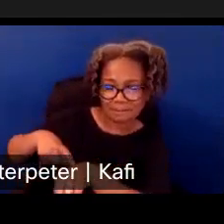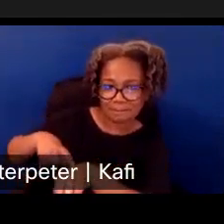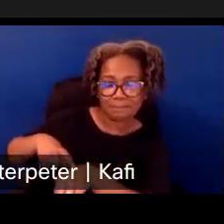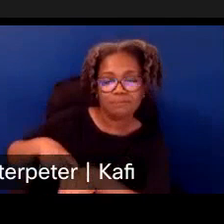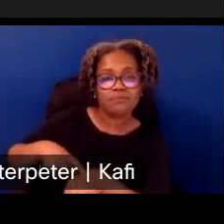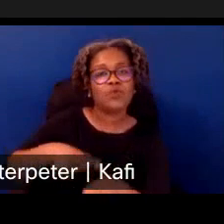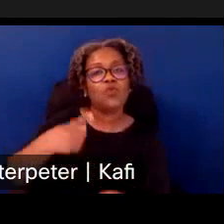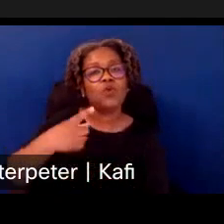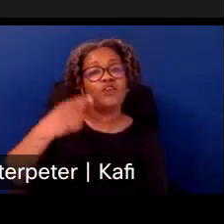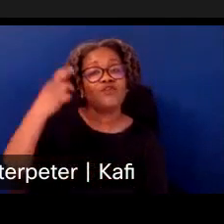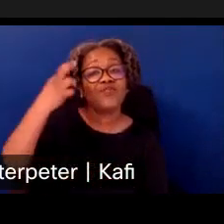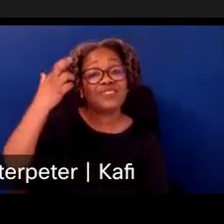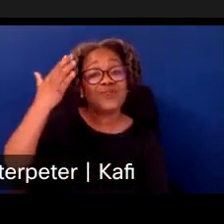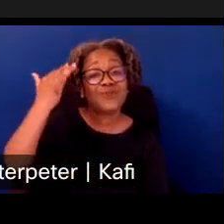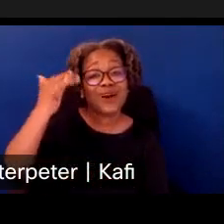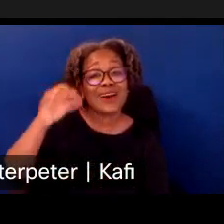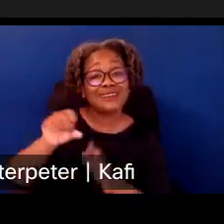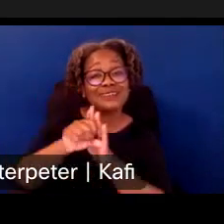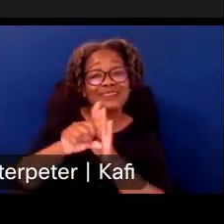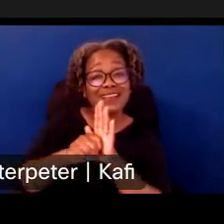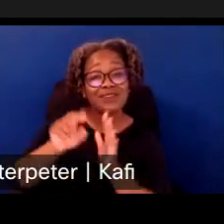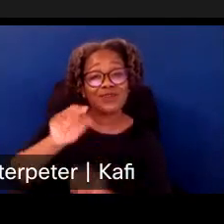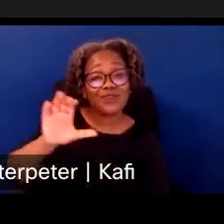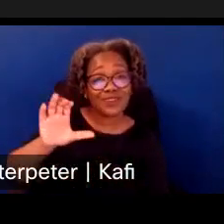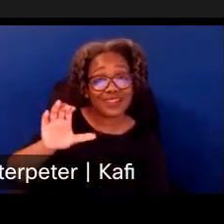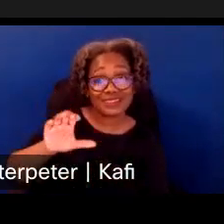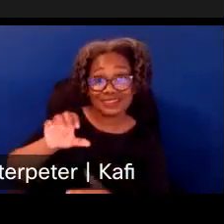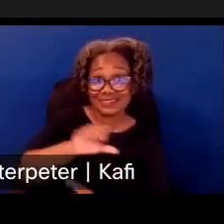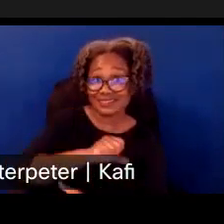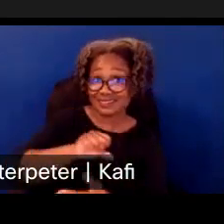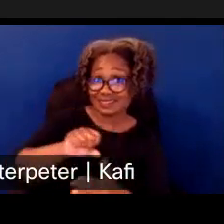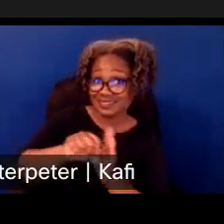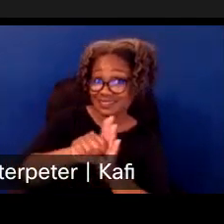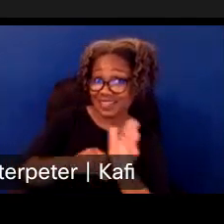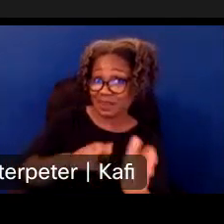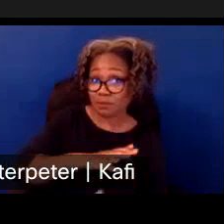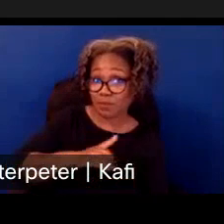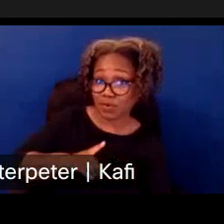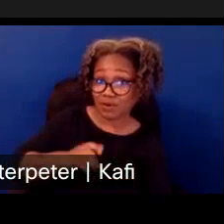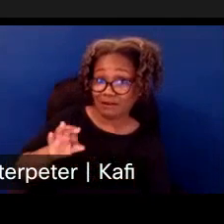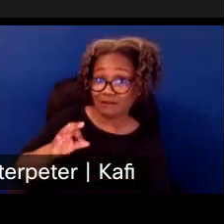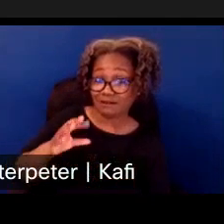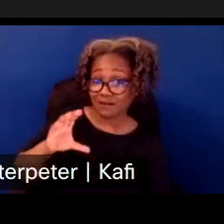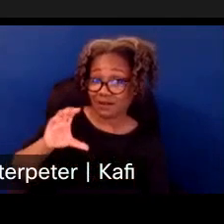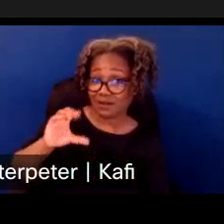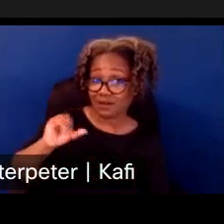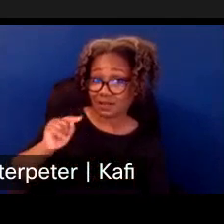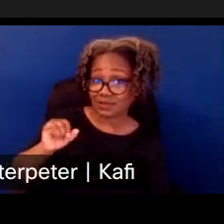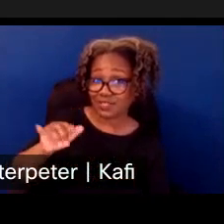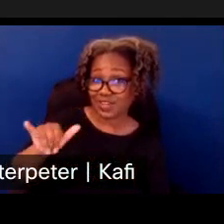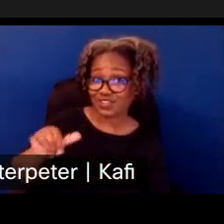state board of cosmetic arts decided to have the natural hair care program is more for